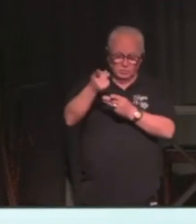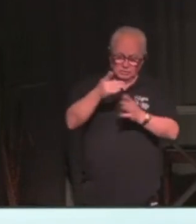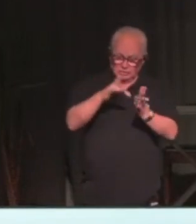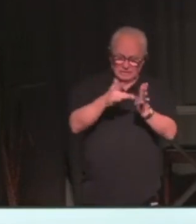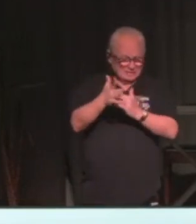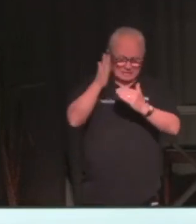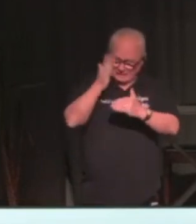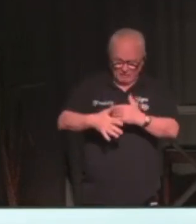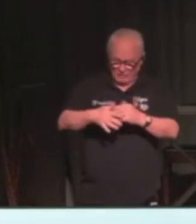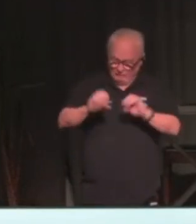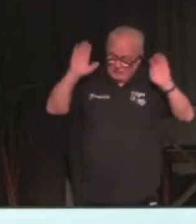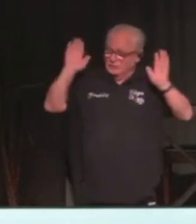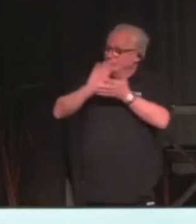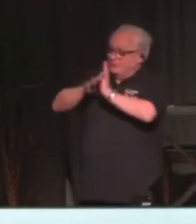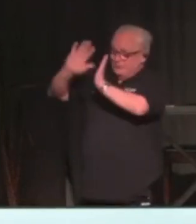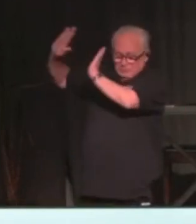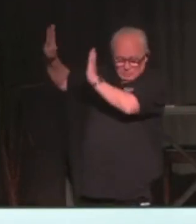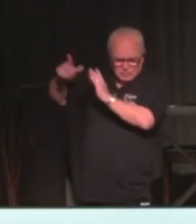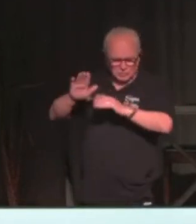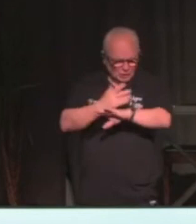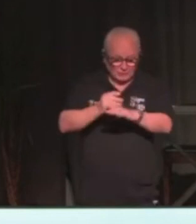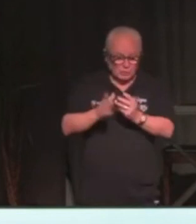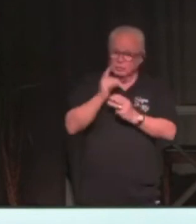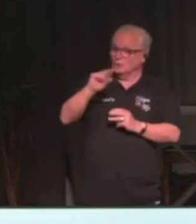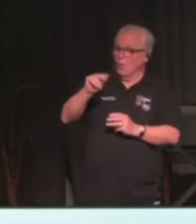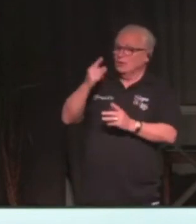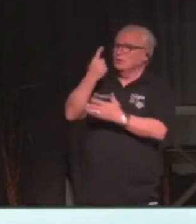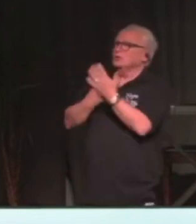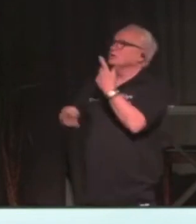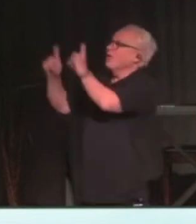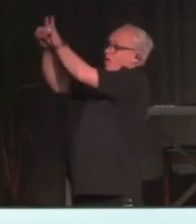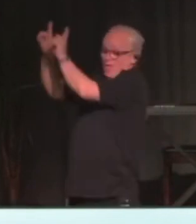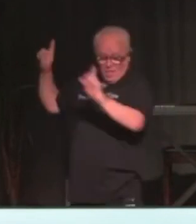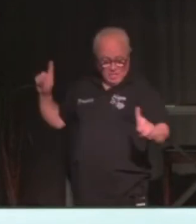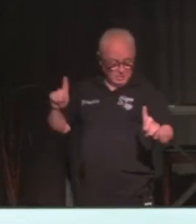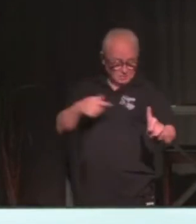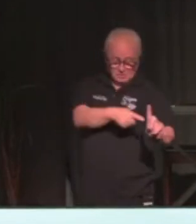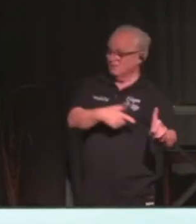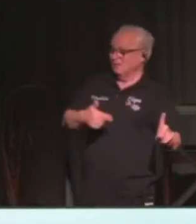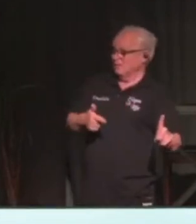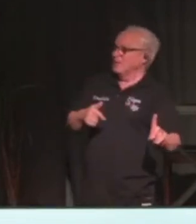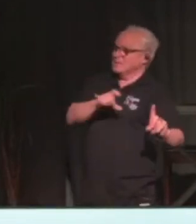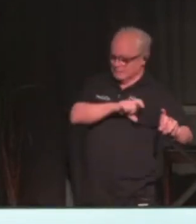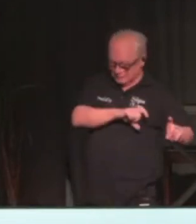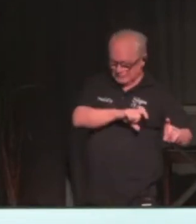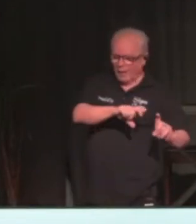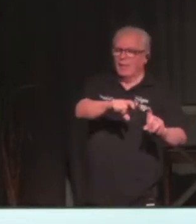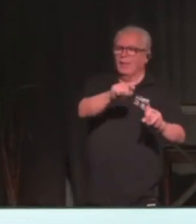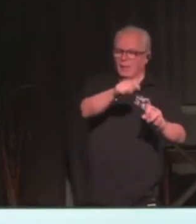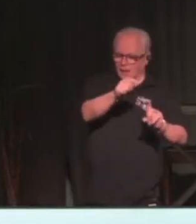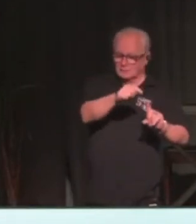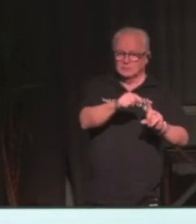God. He's not just somebody who ascended an ascended being that somehow attained